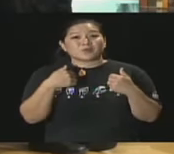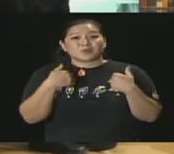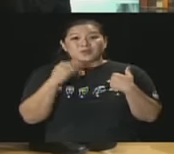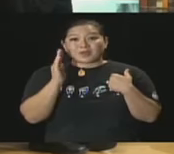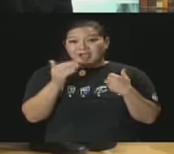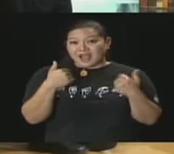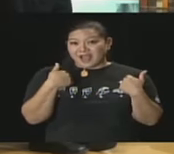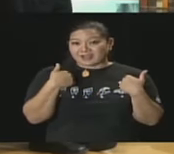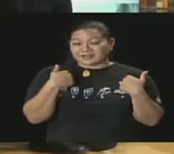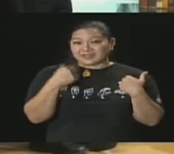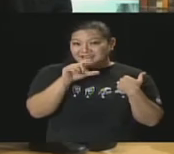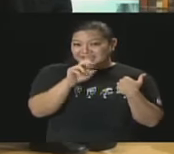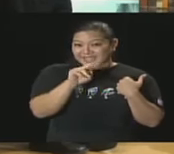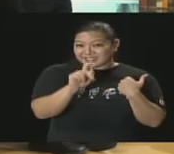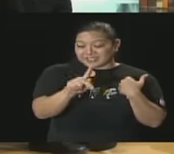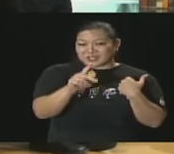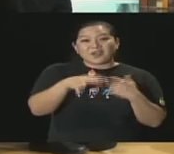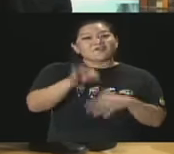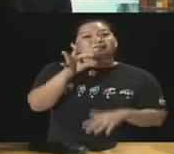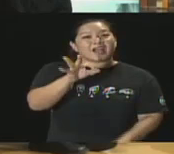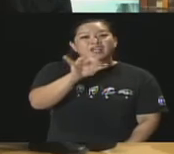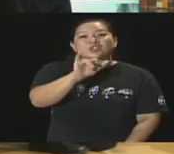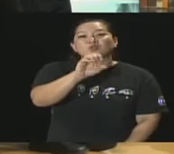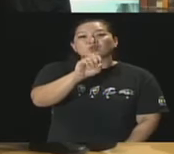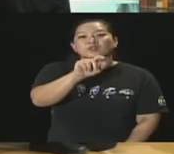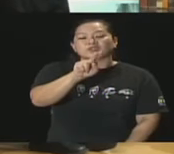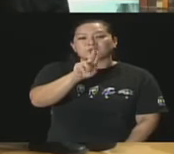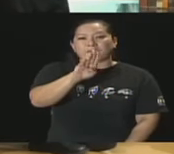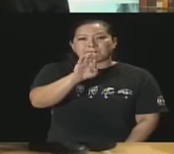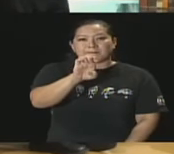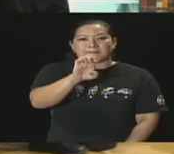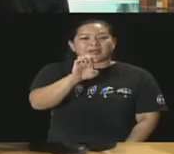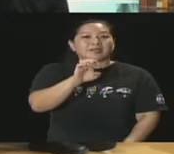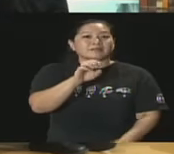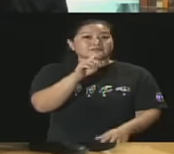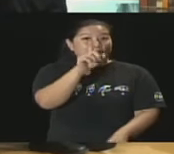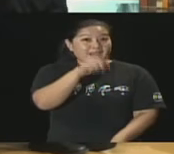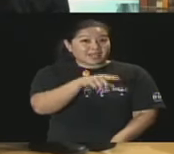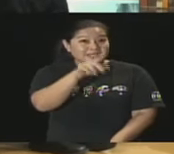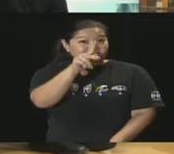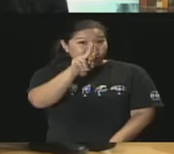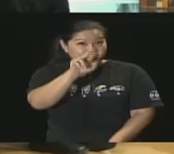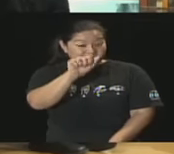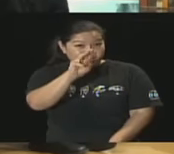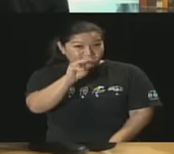find that right now on our YouTube channel. Just go to youtube.com/KUN News, and you can find a link. You can watch the